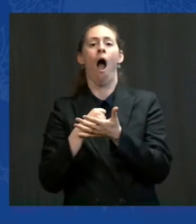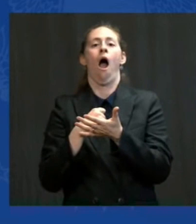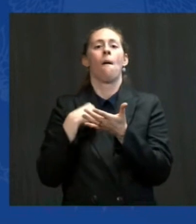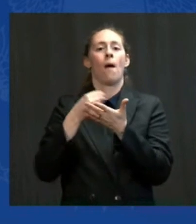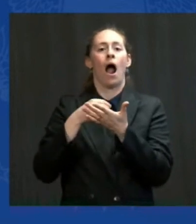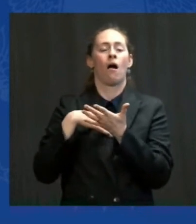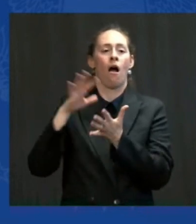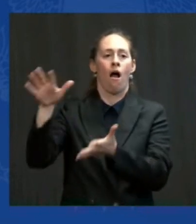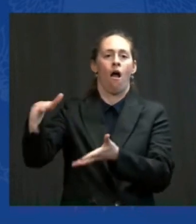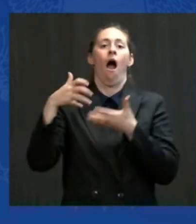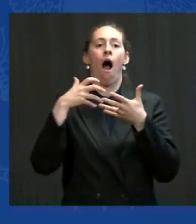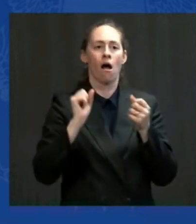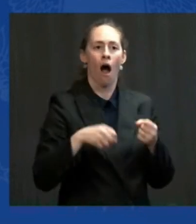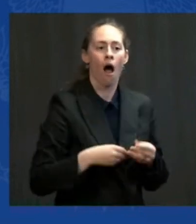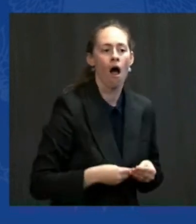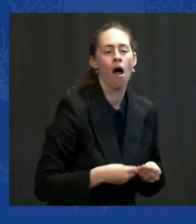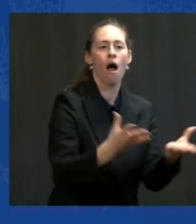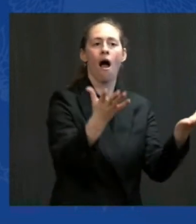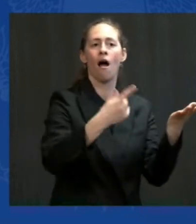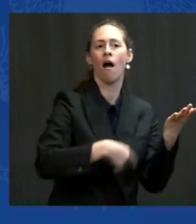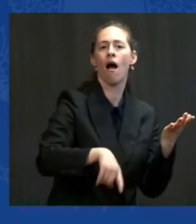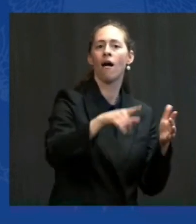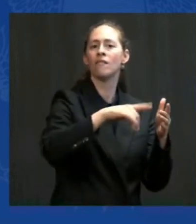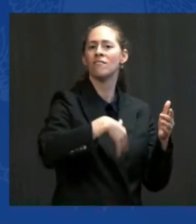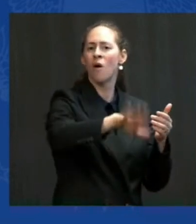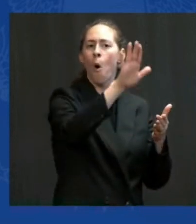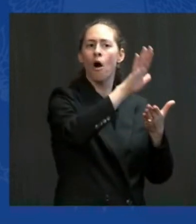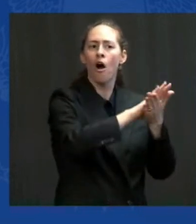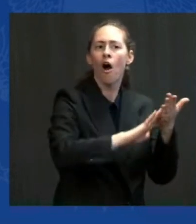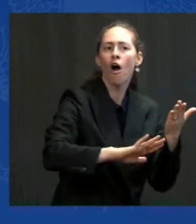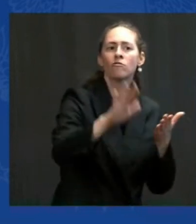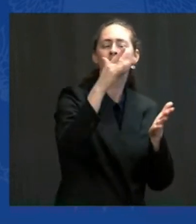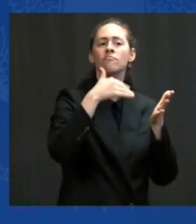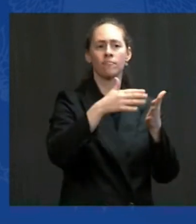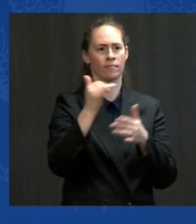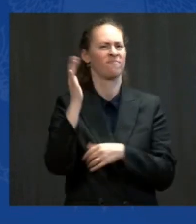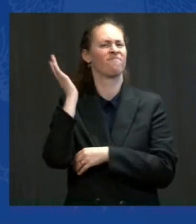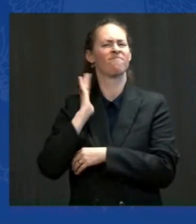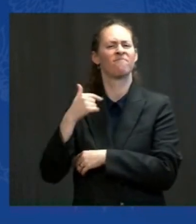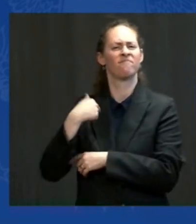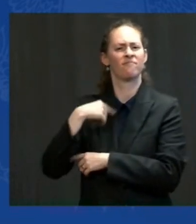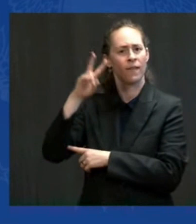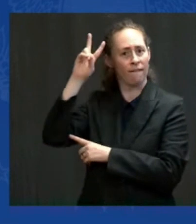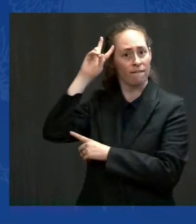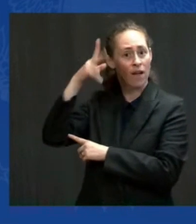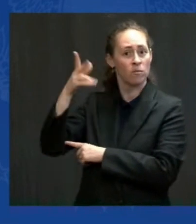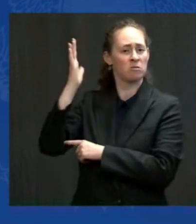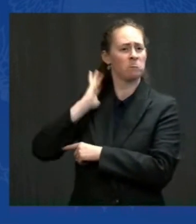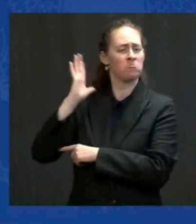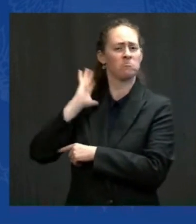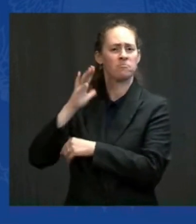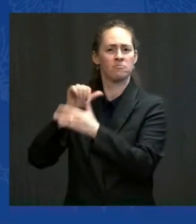college. When I was with Barack as vice president, he asked me to do a study, and